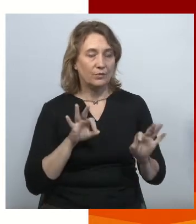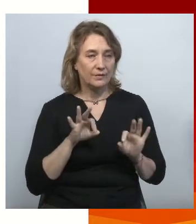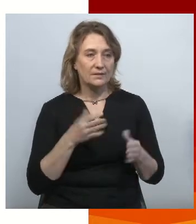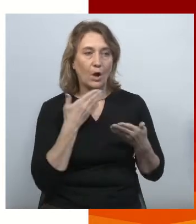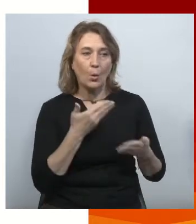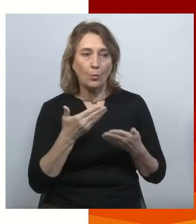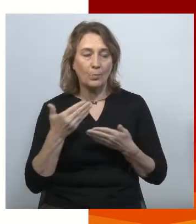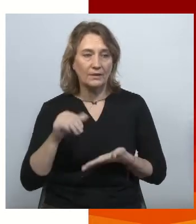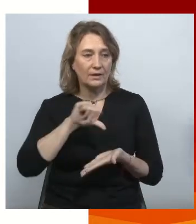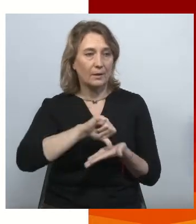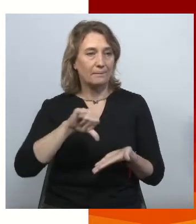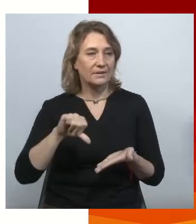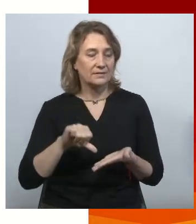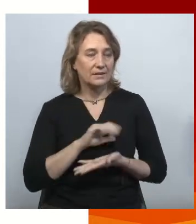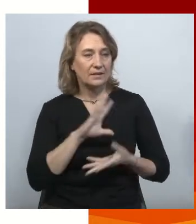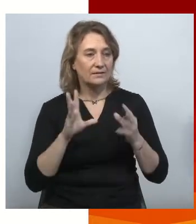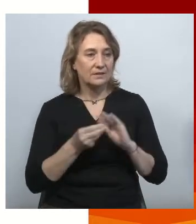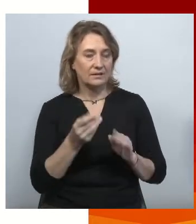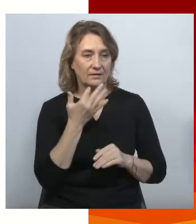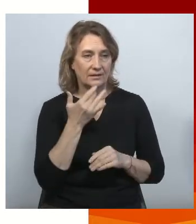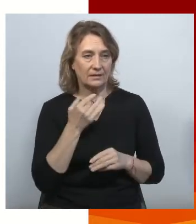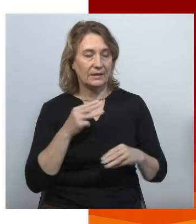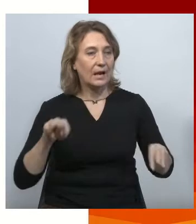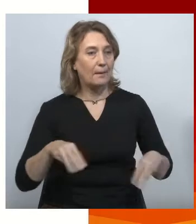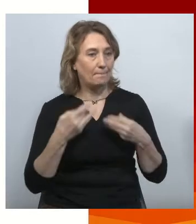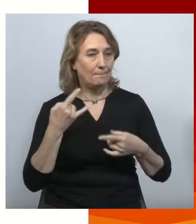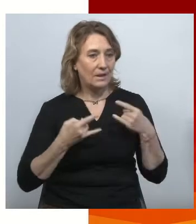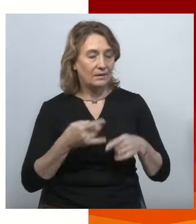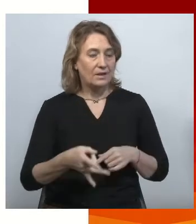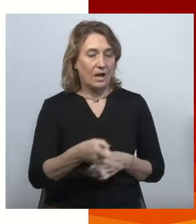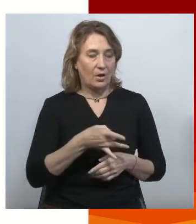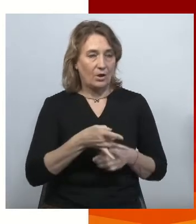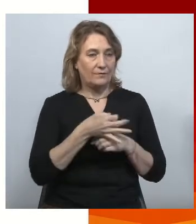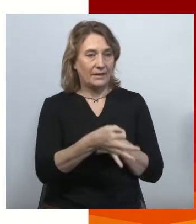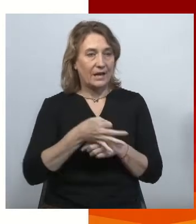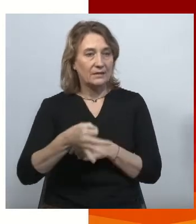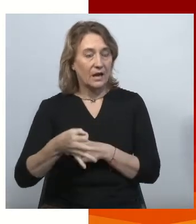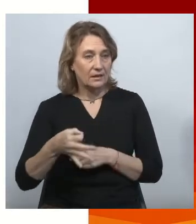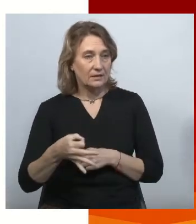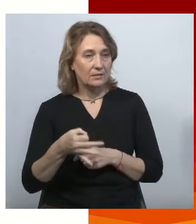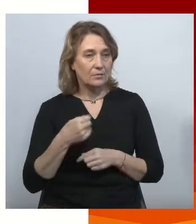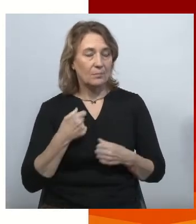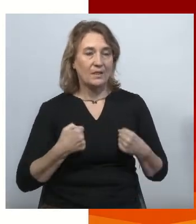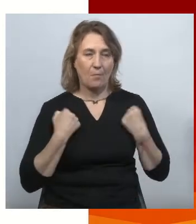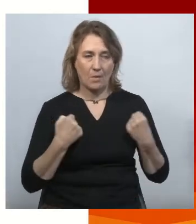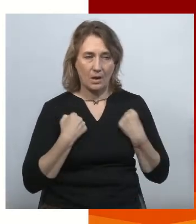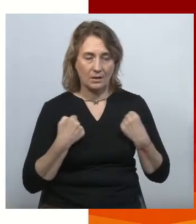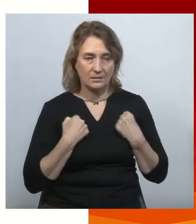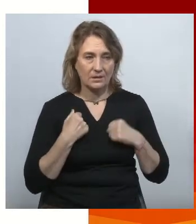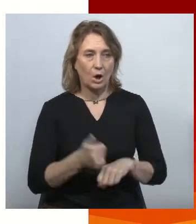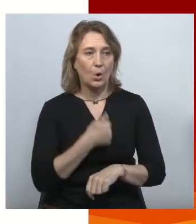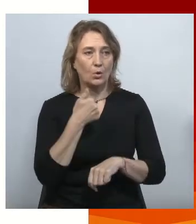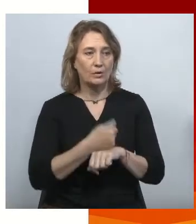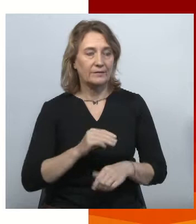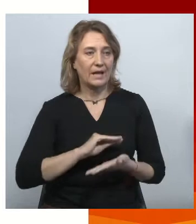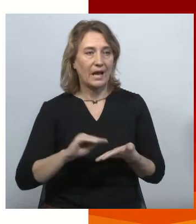We carefully selected the respondents and we chose the representatives of the national and regional media and